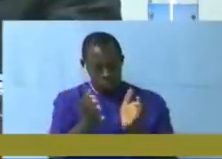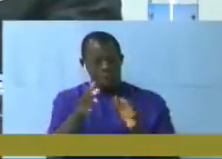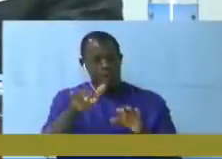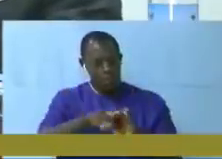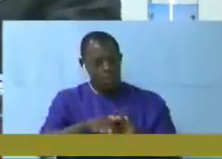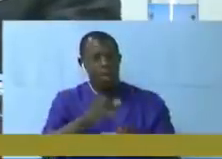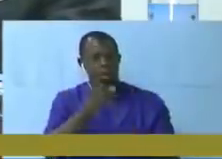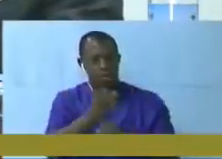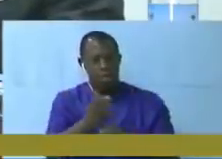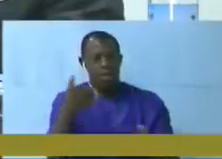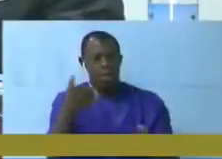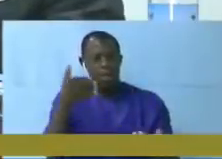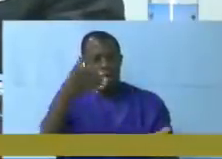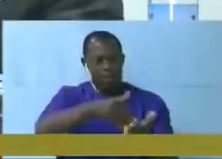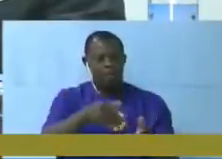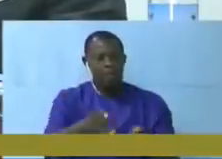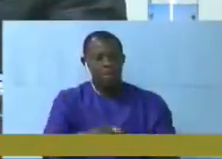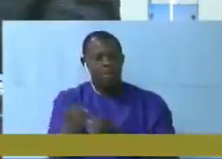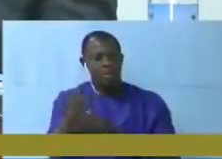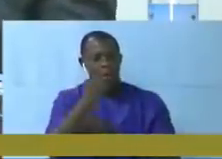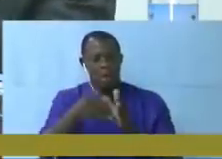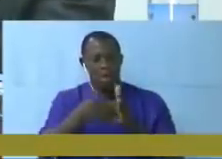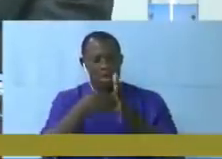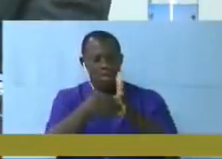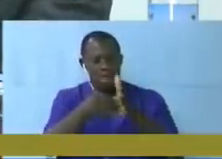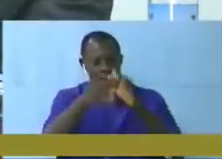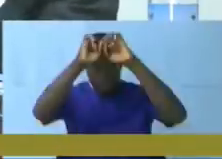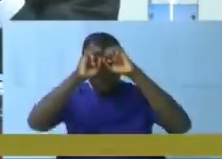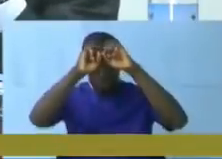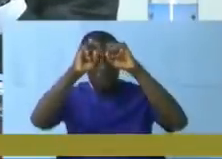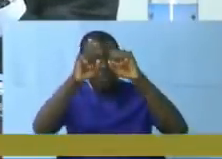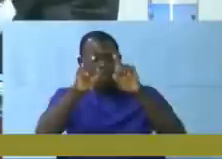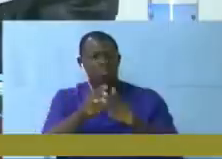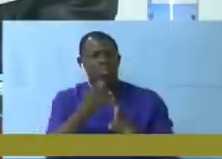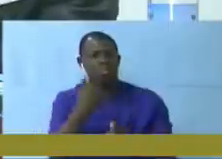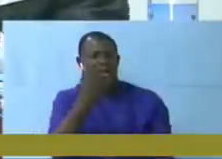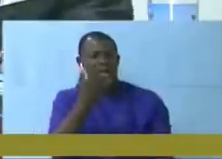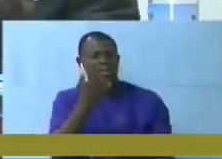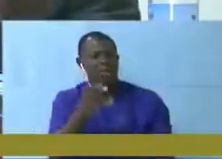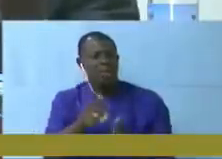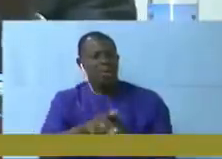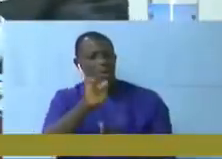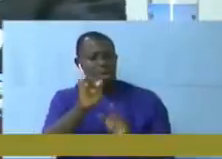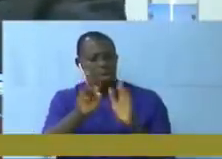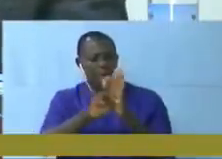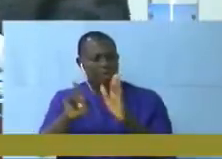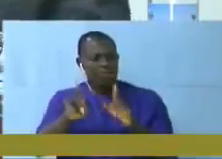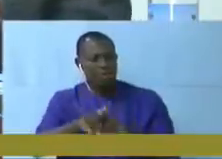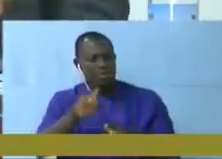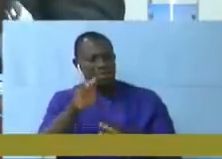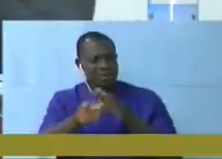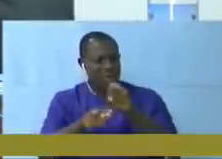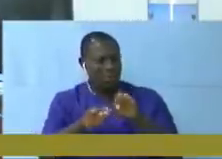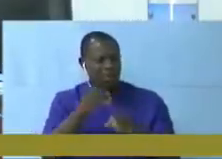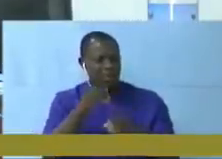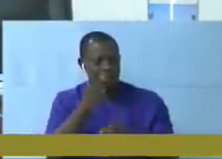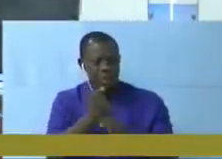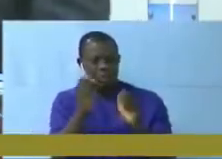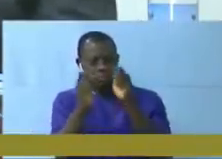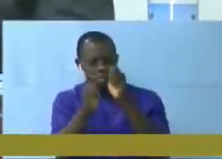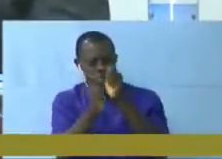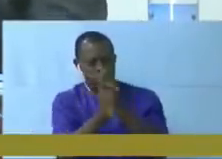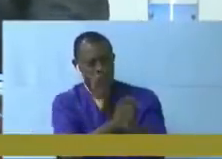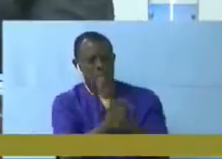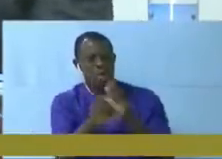What steps did they take to change the situation from military rule and restore the